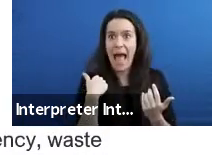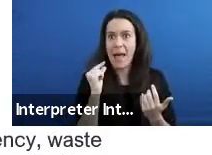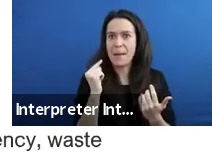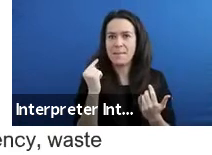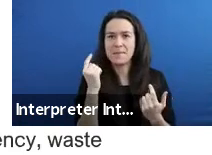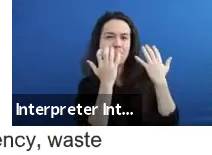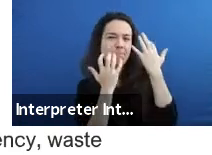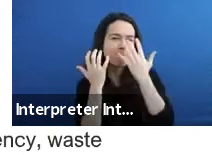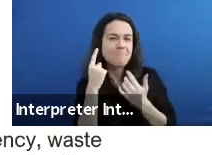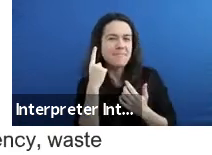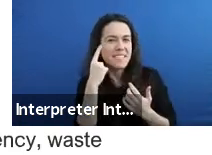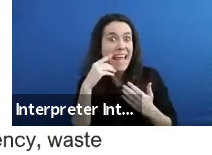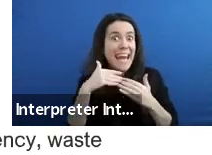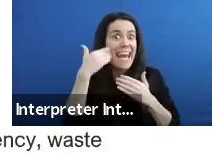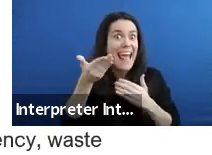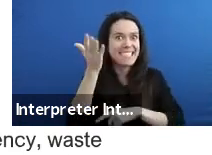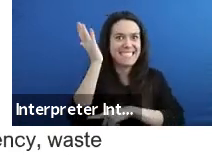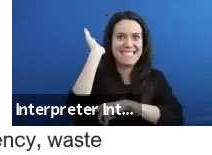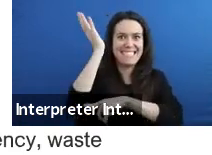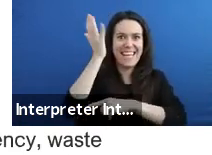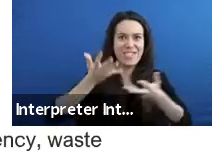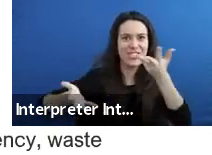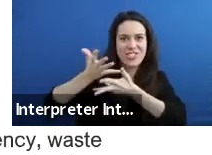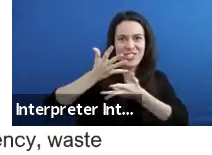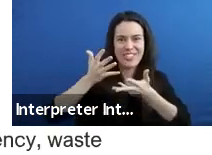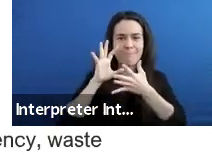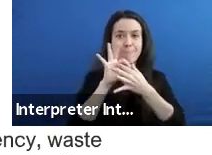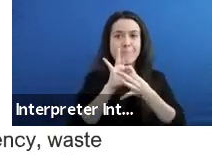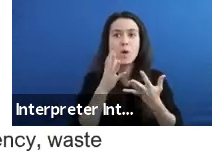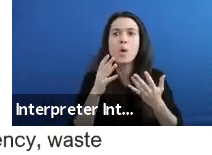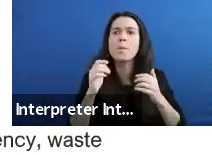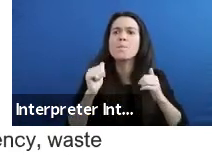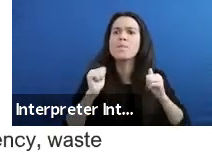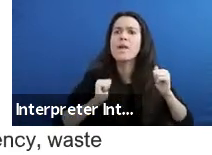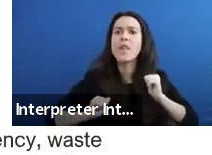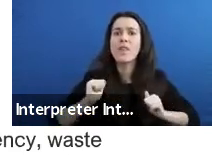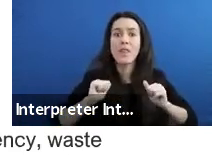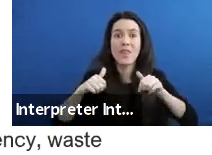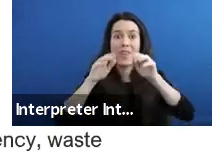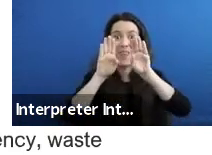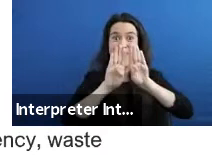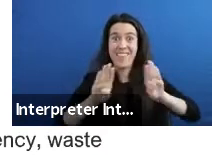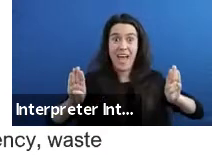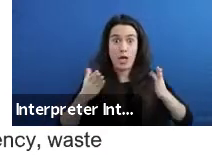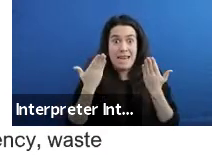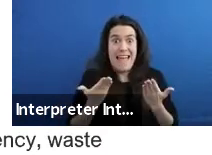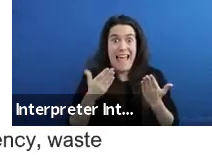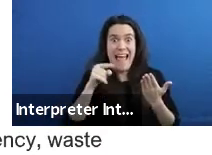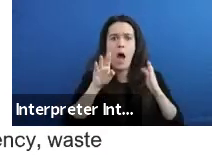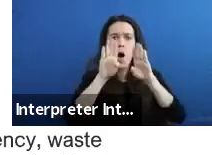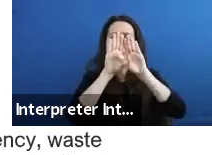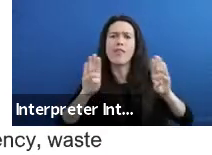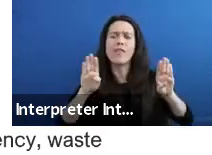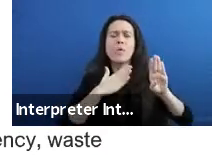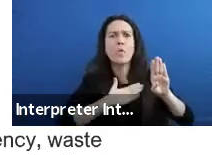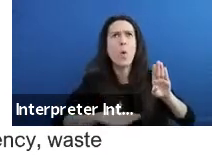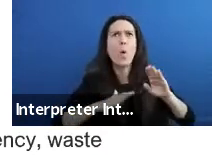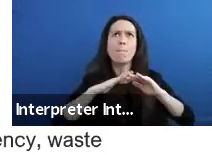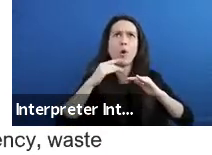in the next session. So theaters are moving towards more sustainable